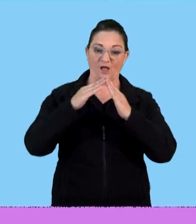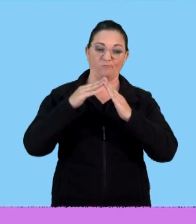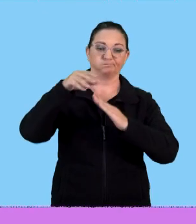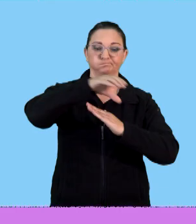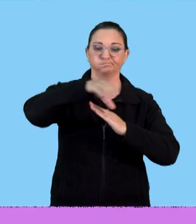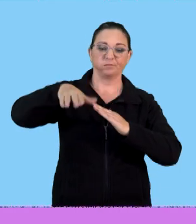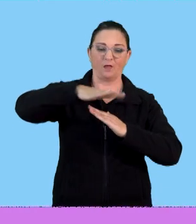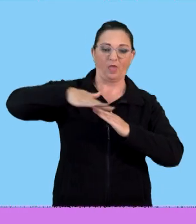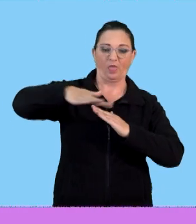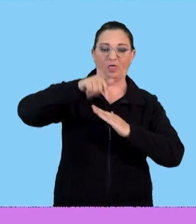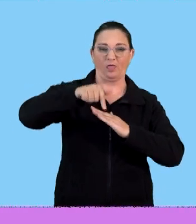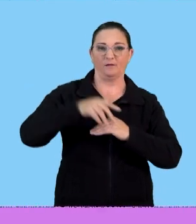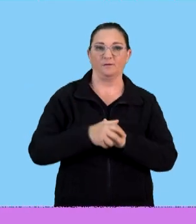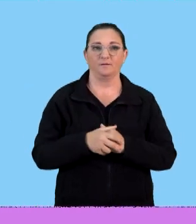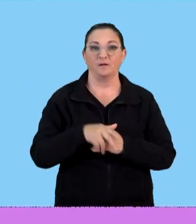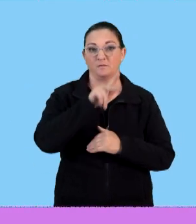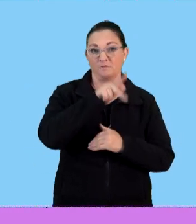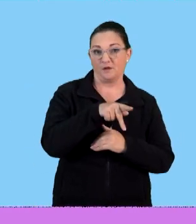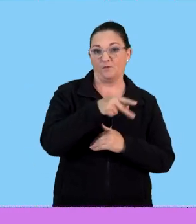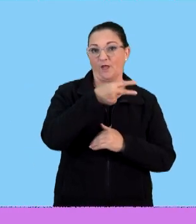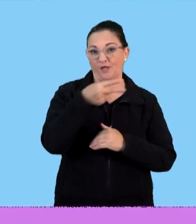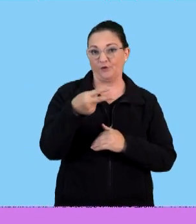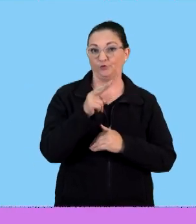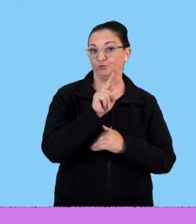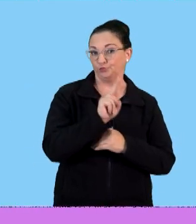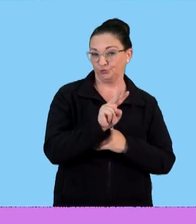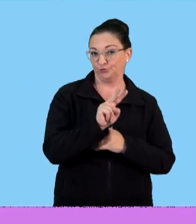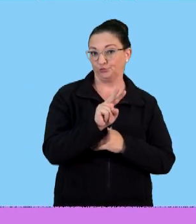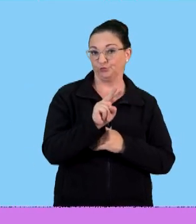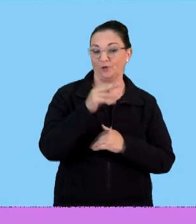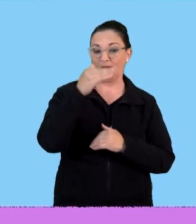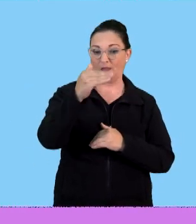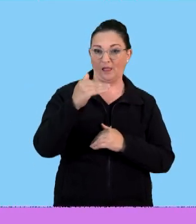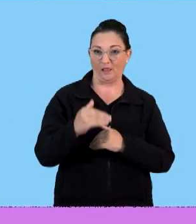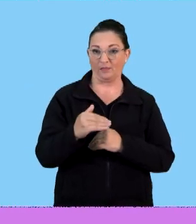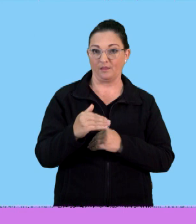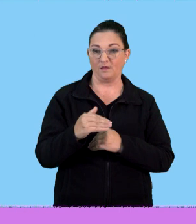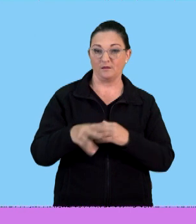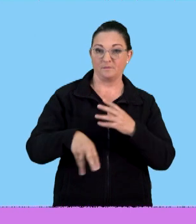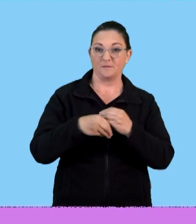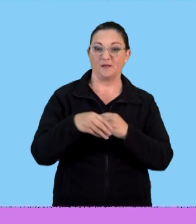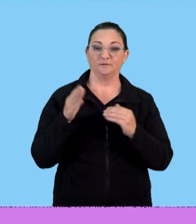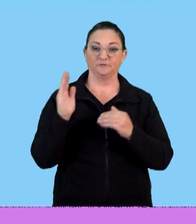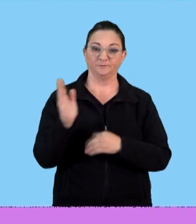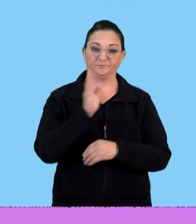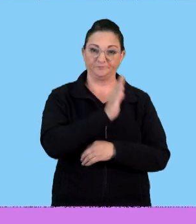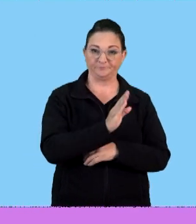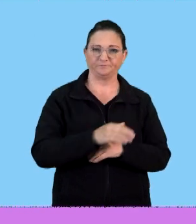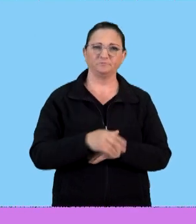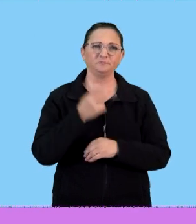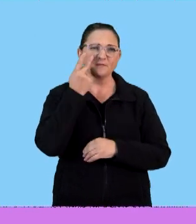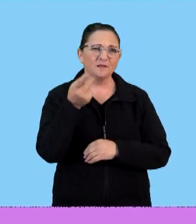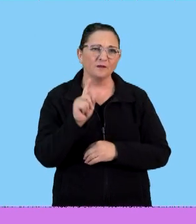we say perimeter equals 2 in bracket length plus your breadth. Okay, so looking at